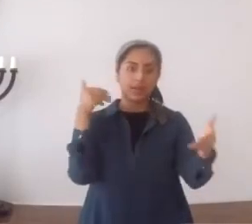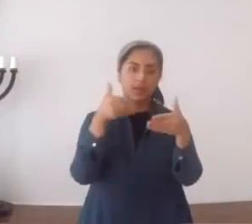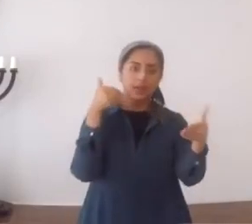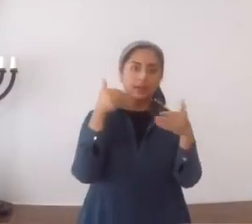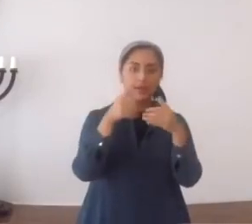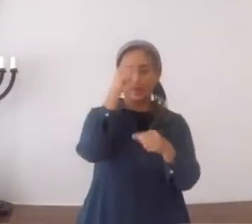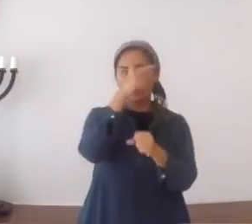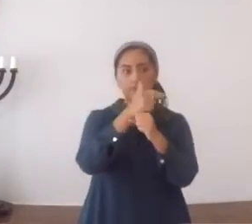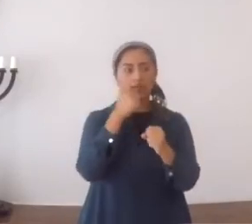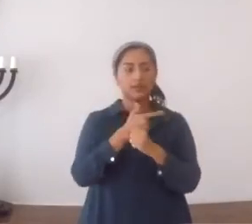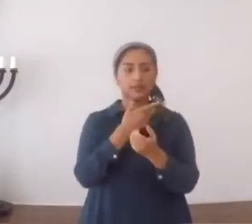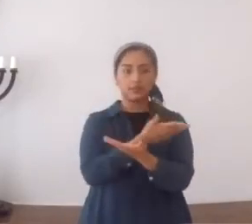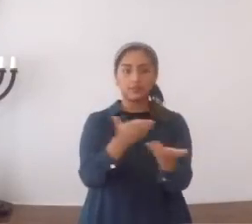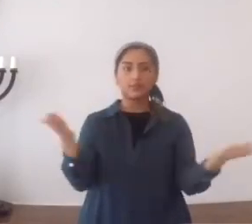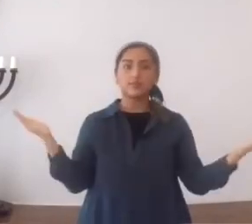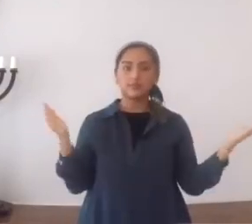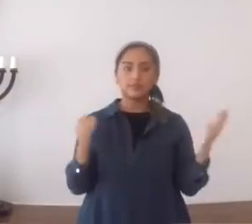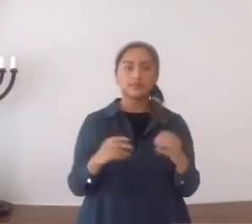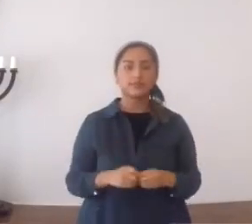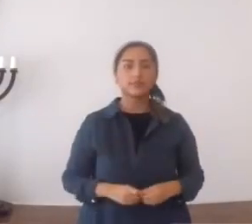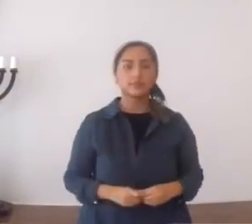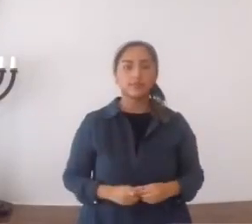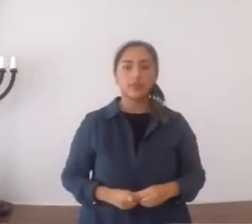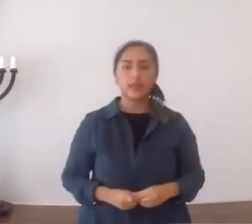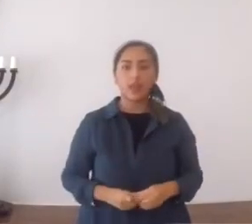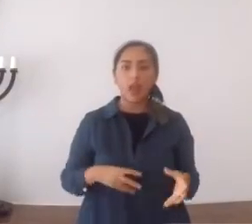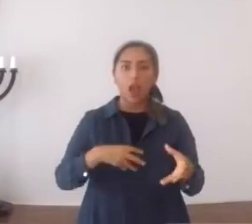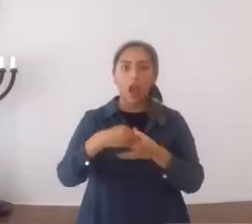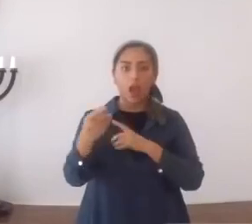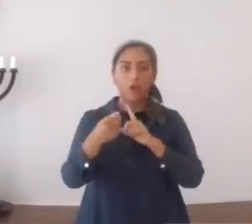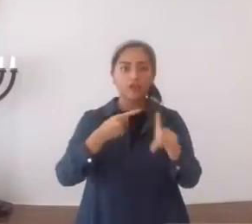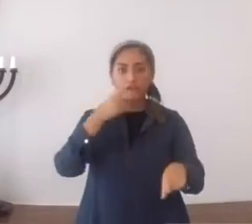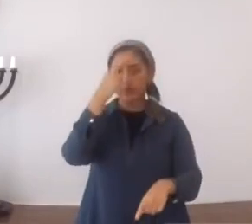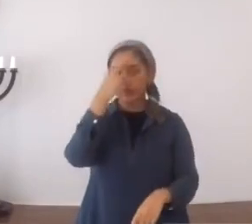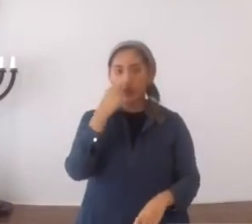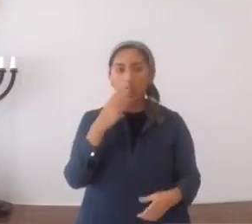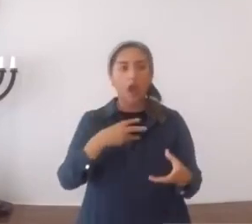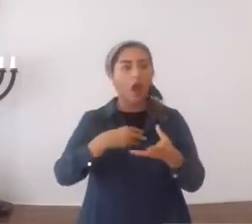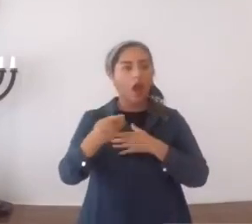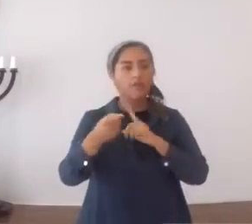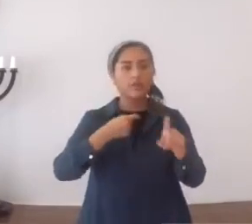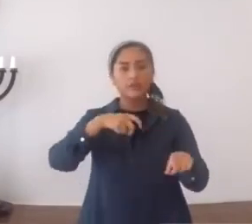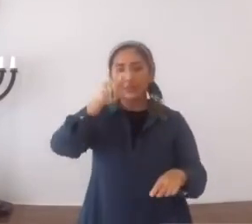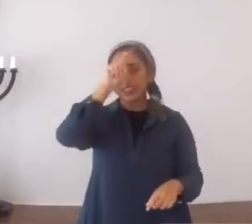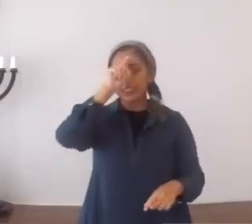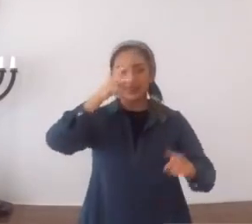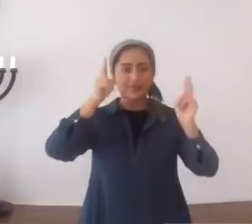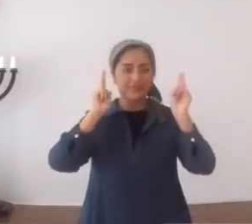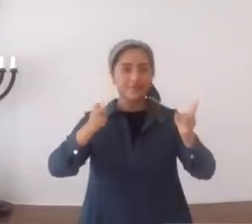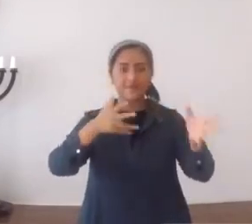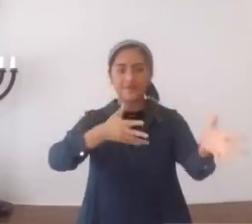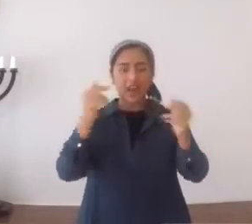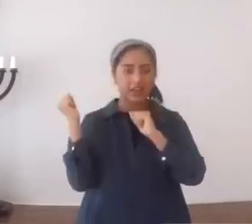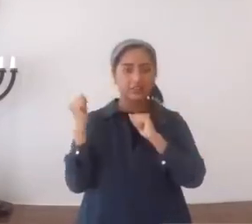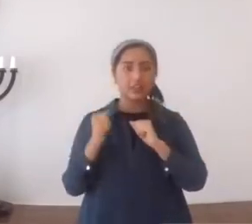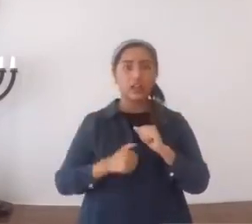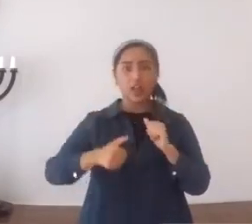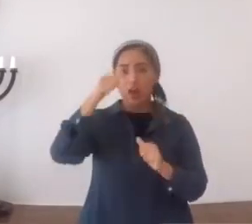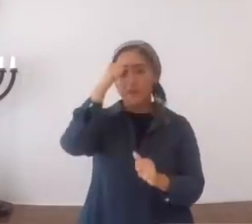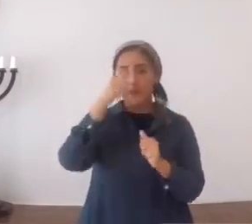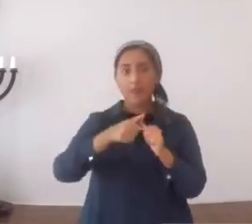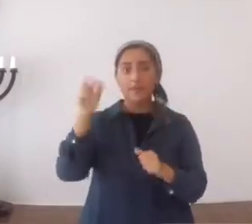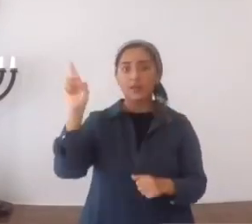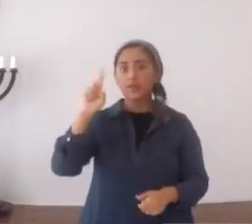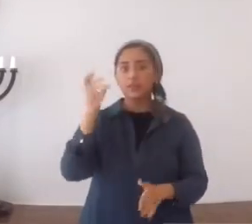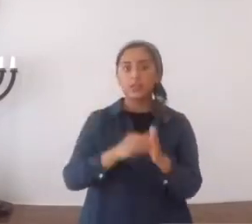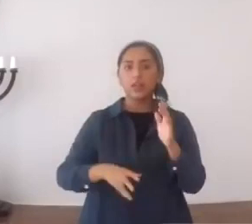tiempo, hermanos. There is Poco. not much time, brothers. Sal de Roma, Please come sal out de of Egipto, Rome, come out rápido. of Egypt, fast. Recuerda